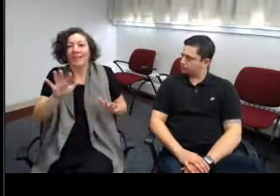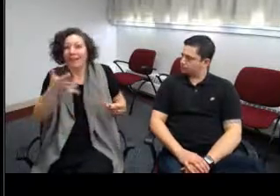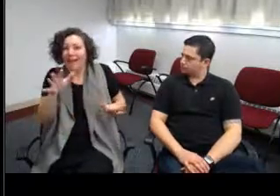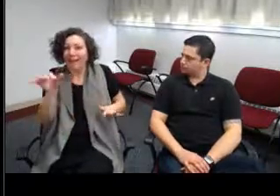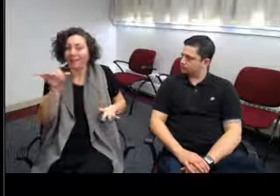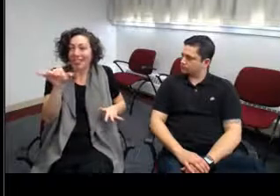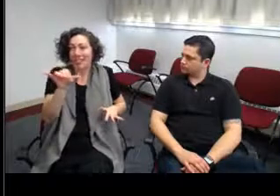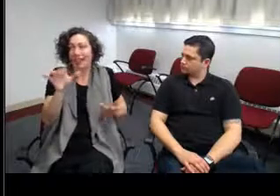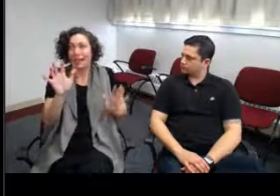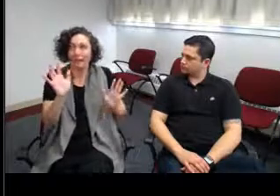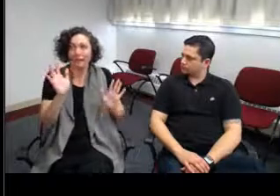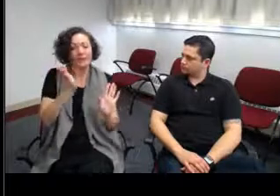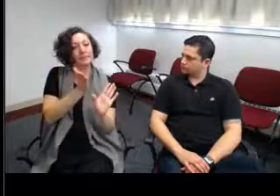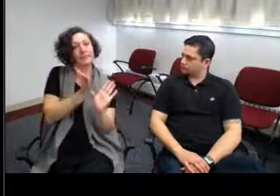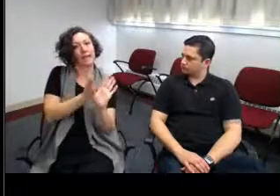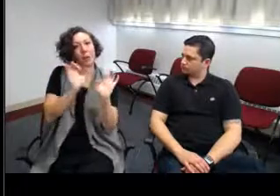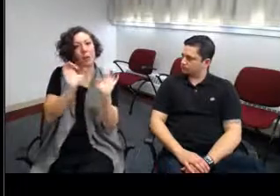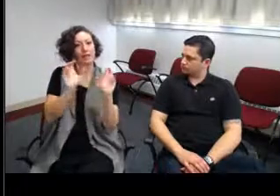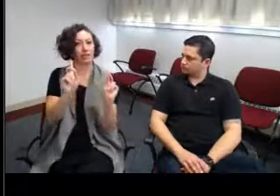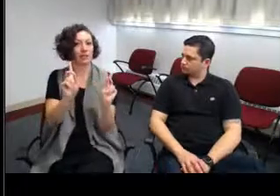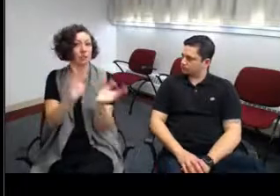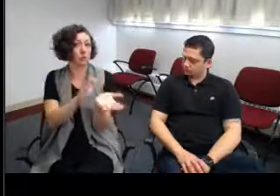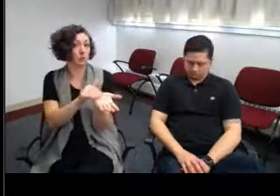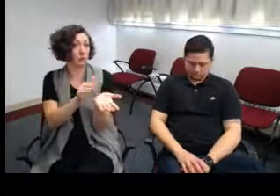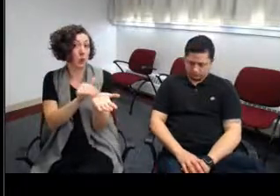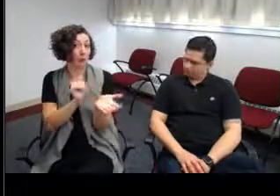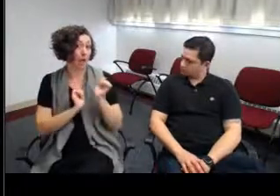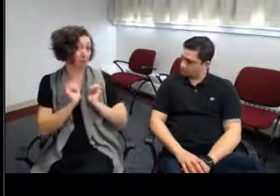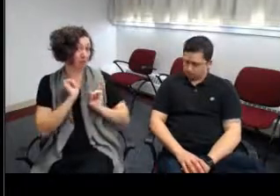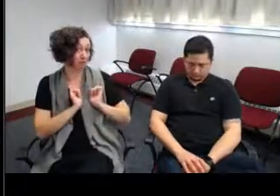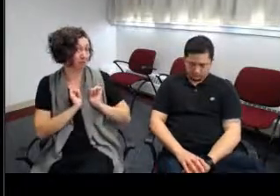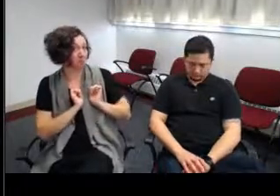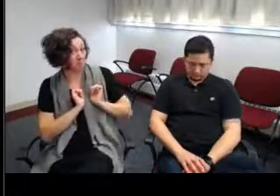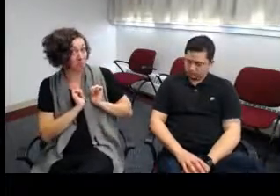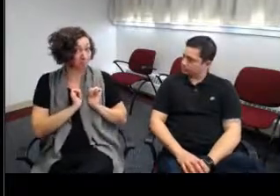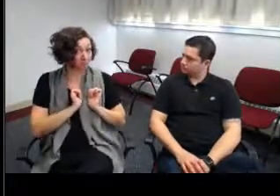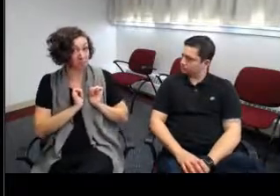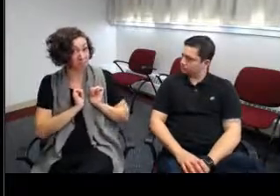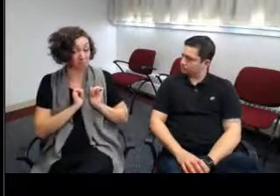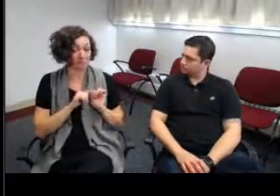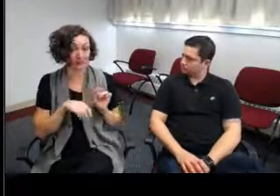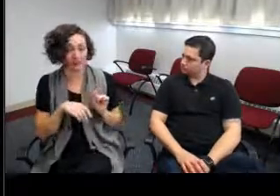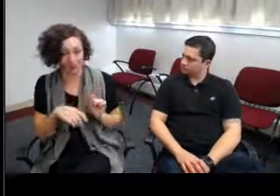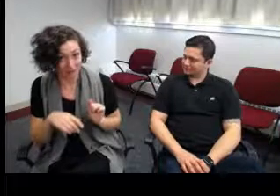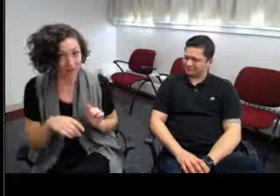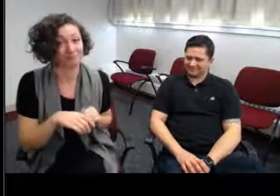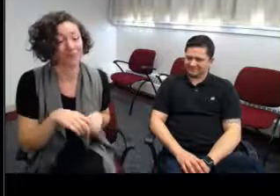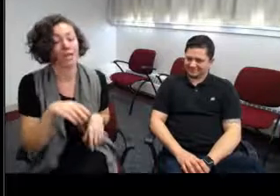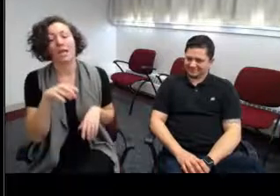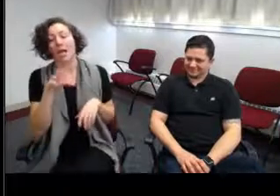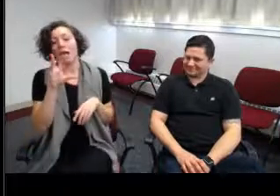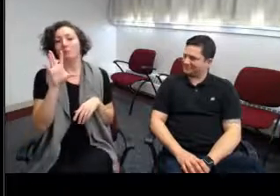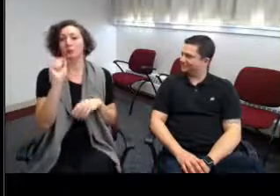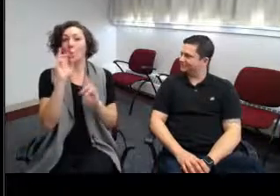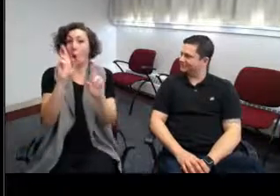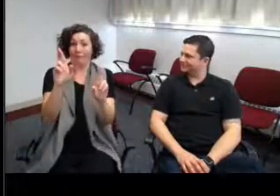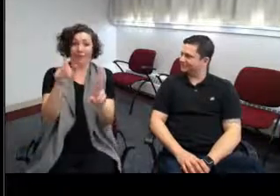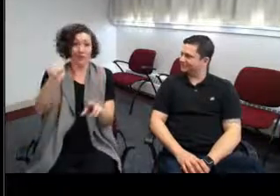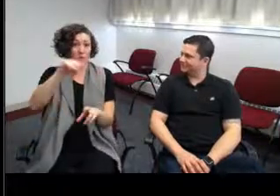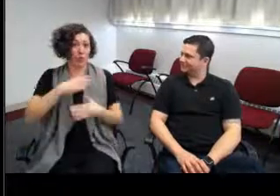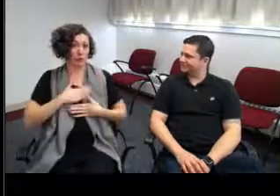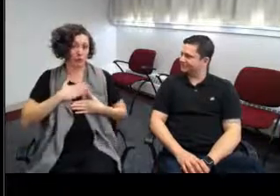There are 12 altogether in the series of videos that we have. It's like psychoeducation soap opera, if